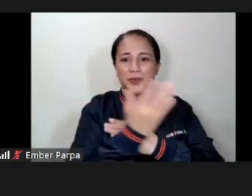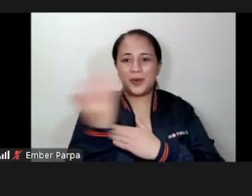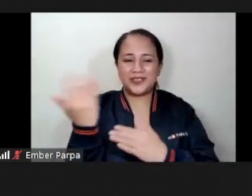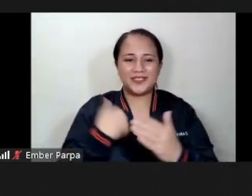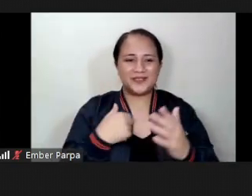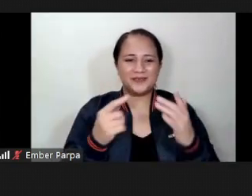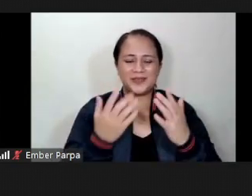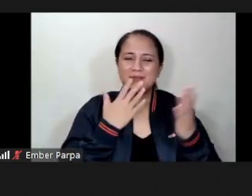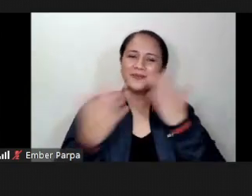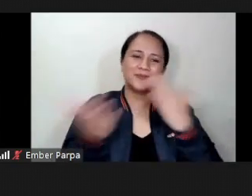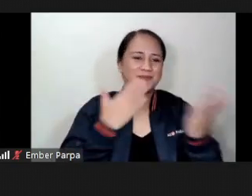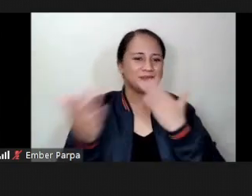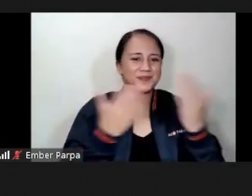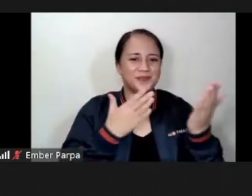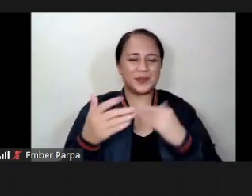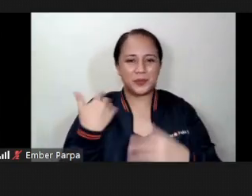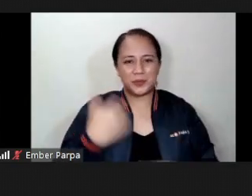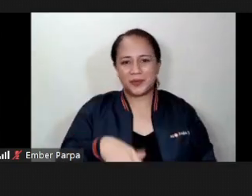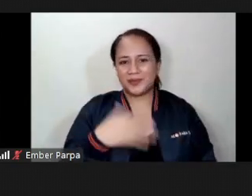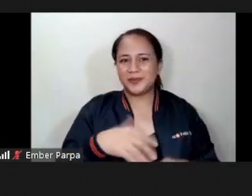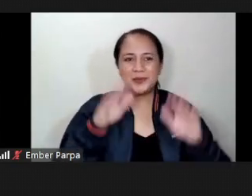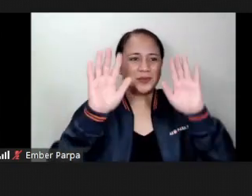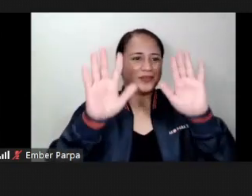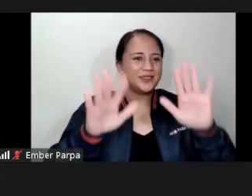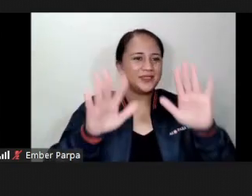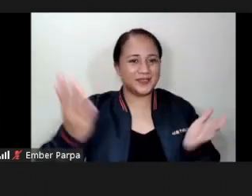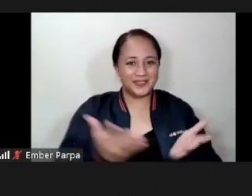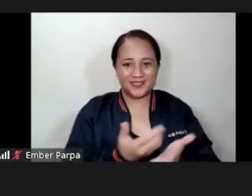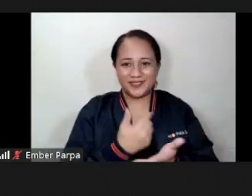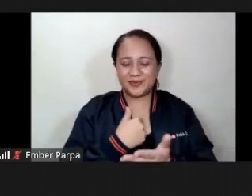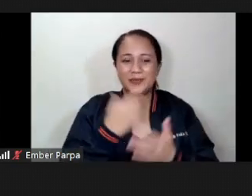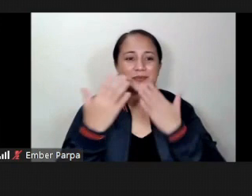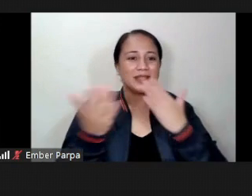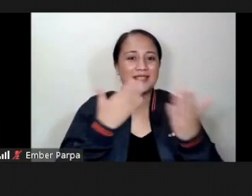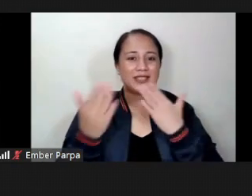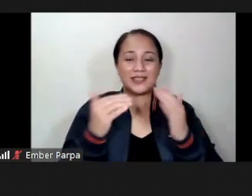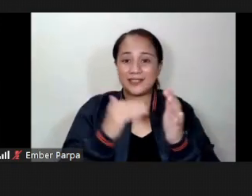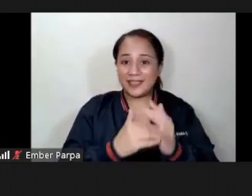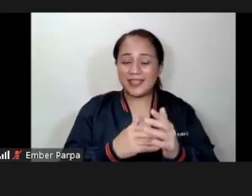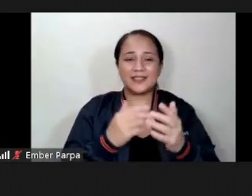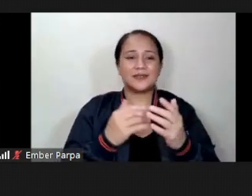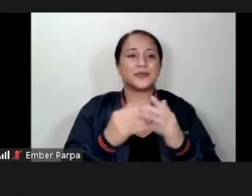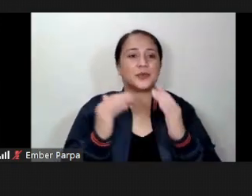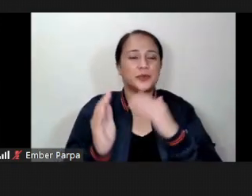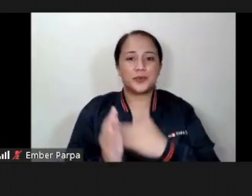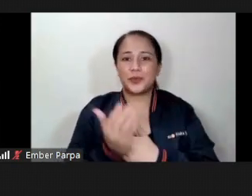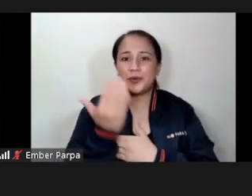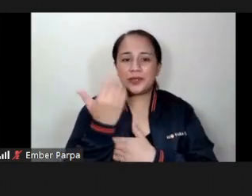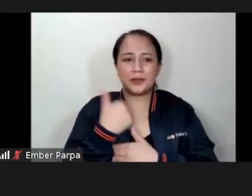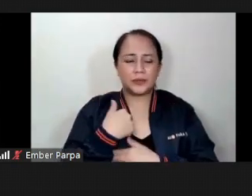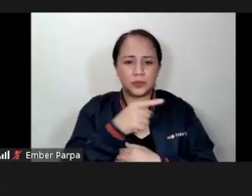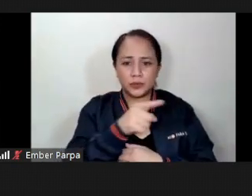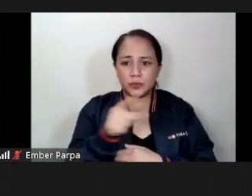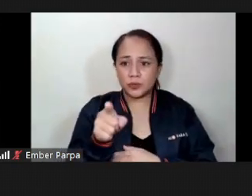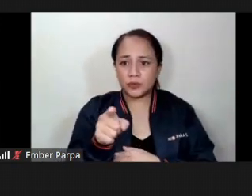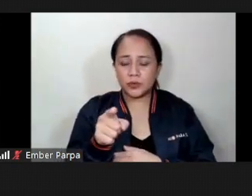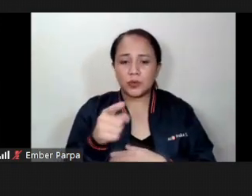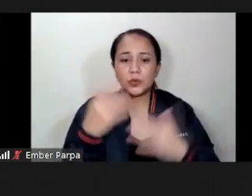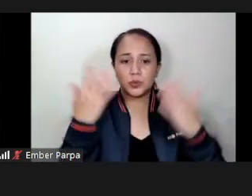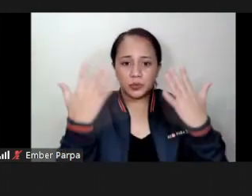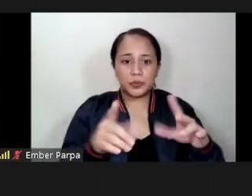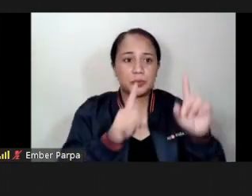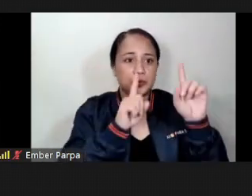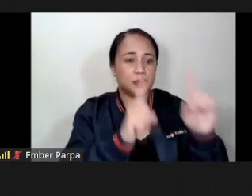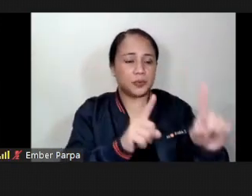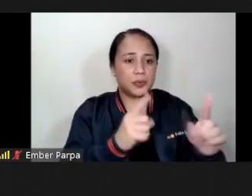so much for that flattering introduction. Maraming salamat po. Again, good morning. Hello, and for those who attended